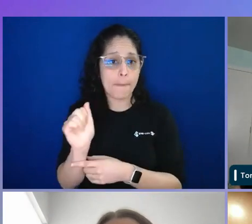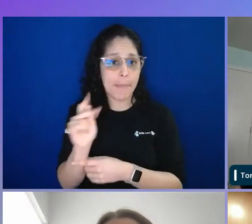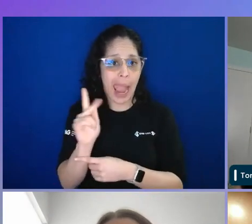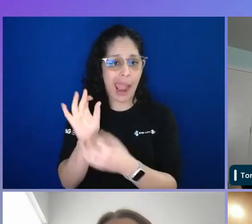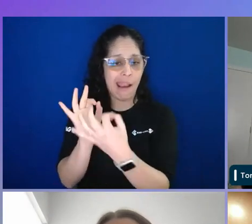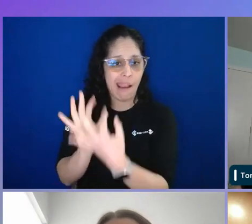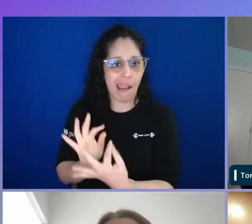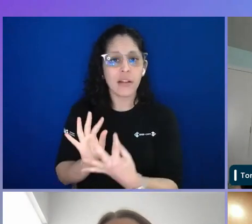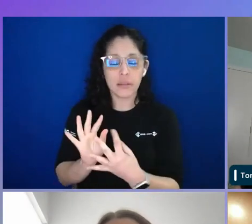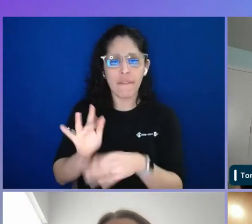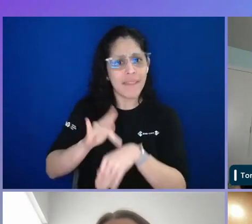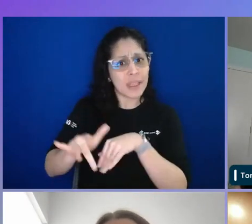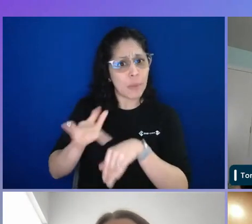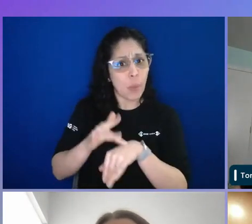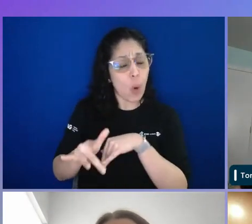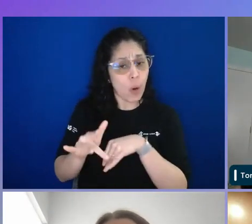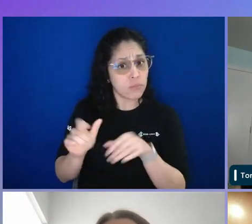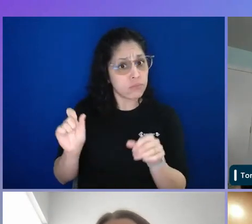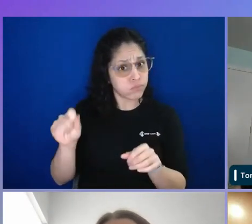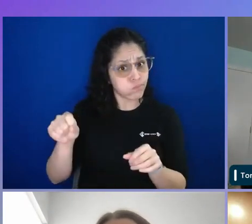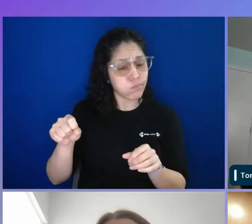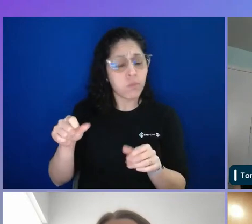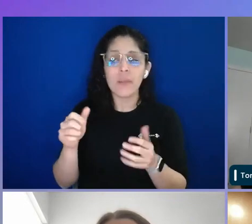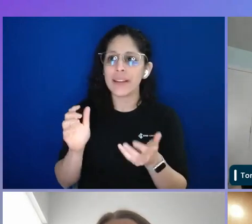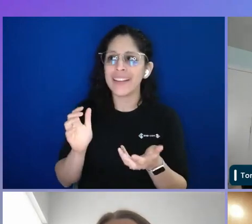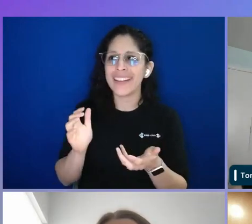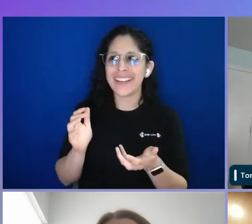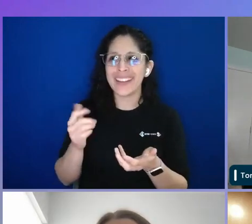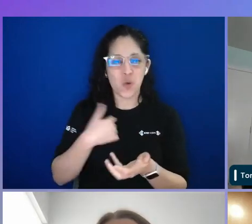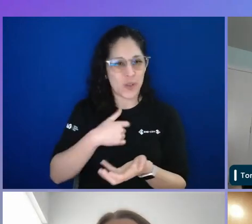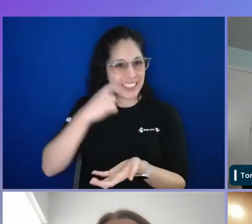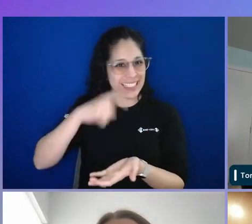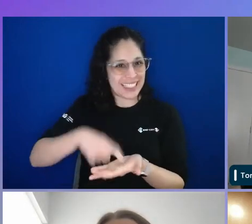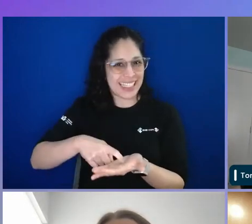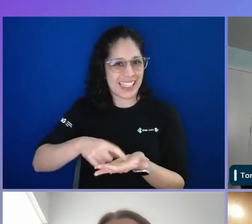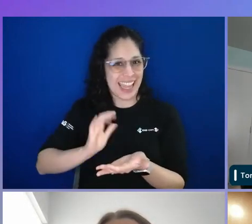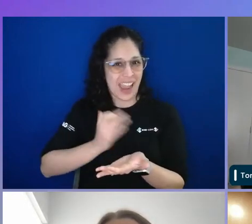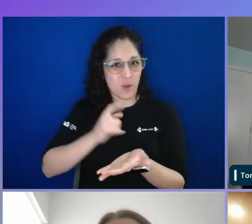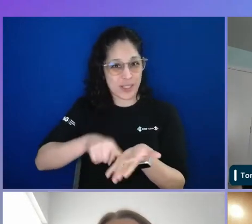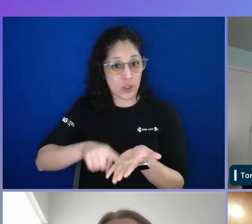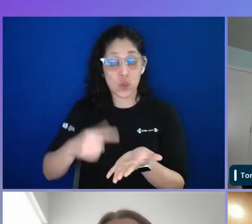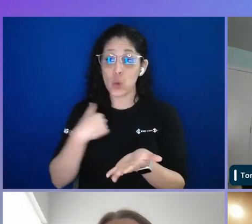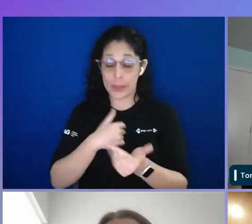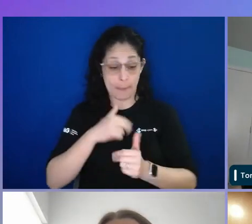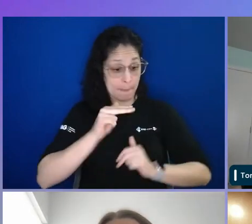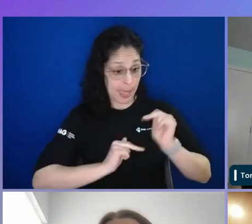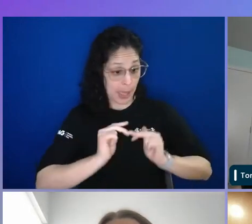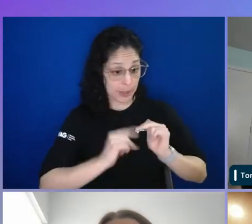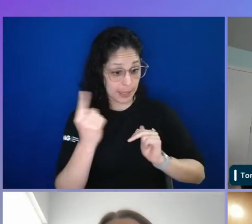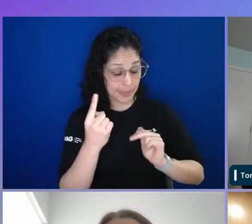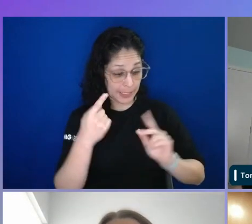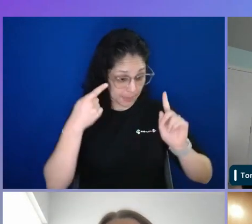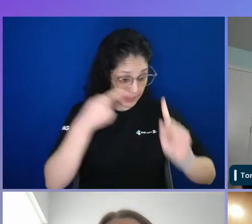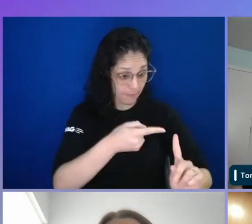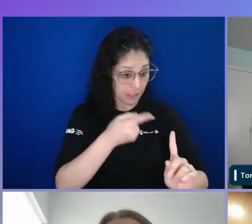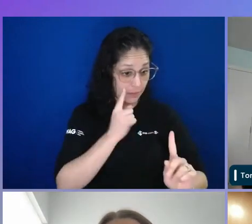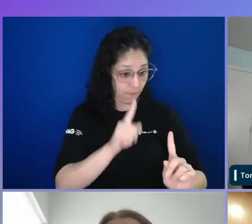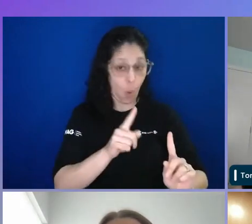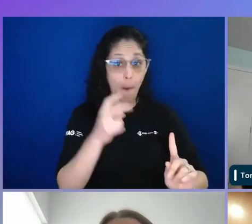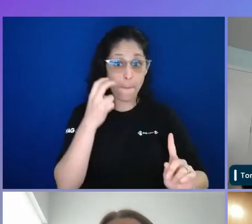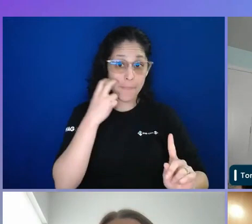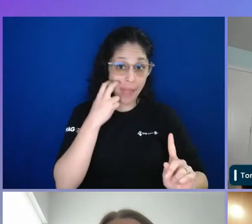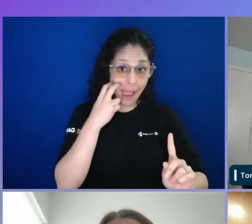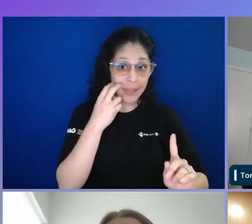our research is we build something specifically for a blind member,